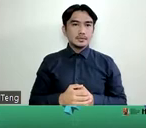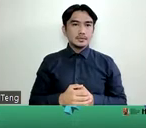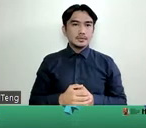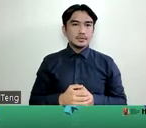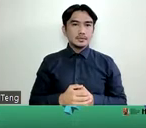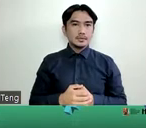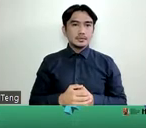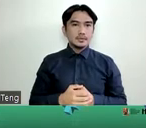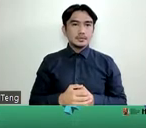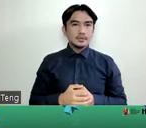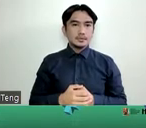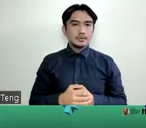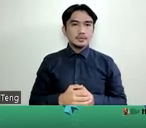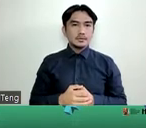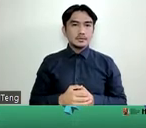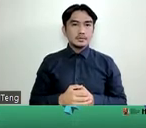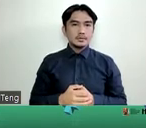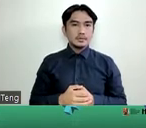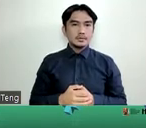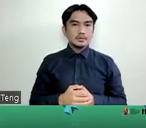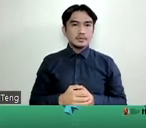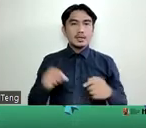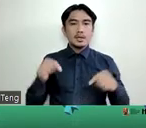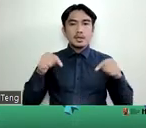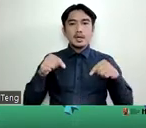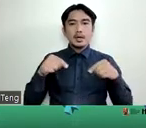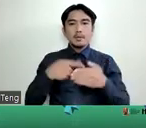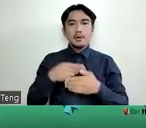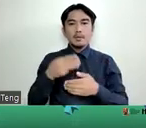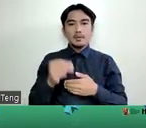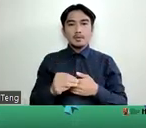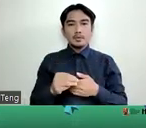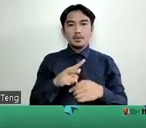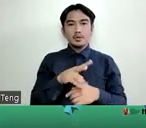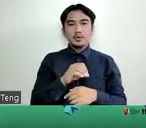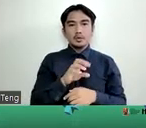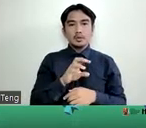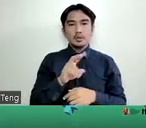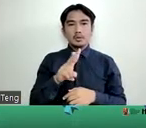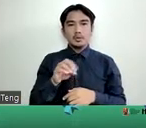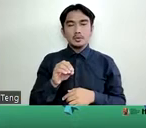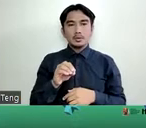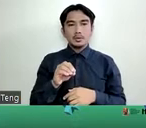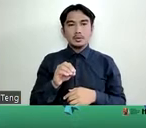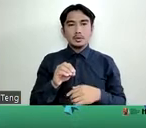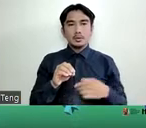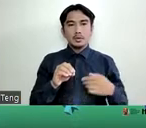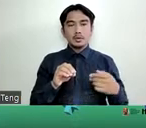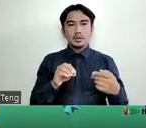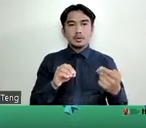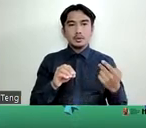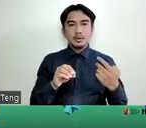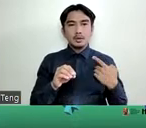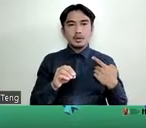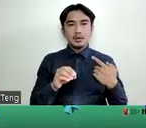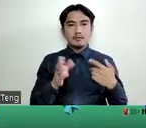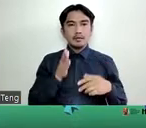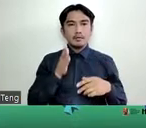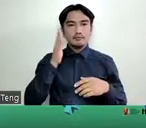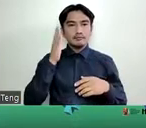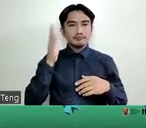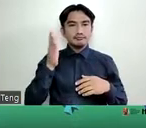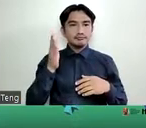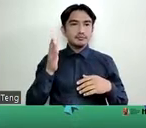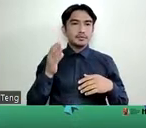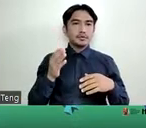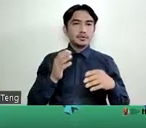Simultaneously, while we were running the Homebrewed program in 2020, the Future Shapers program was born. So the